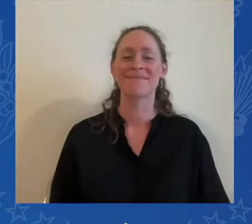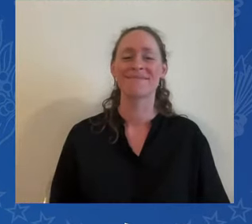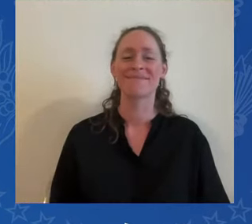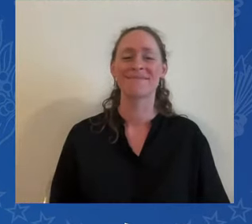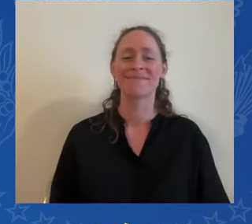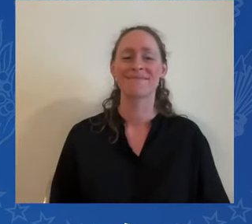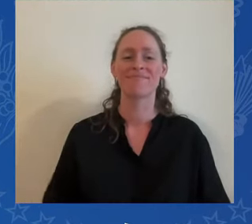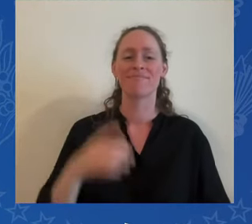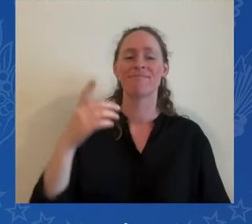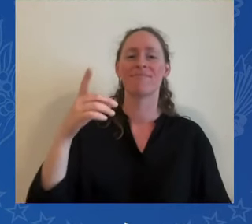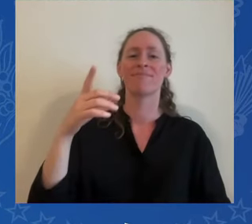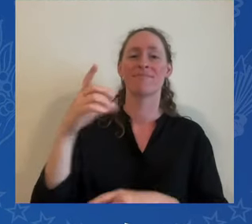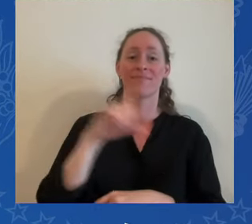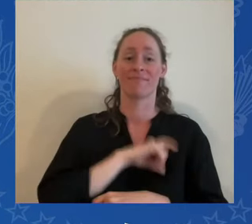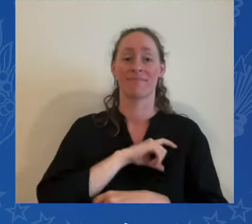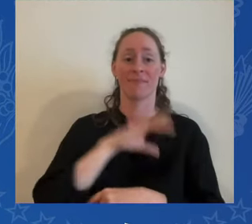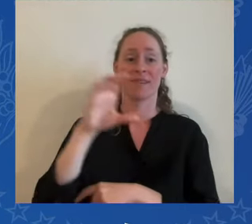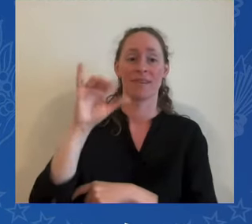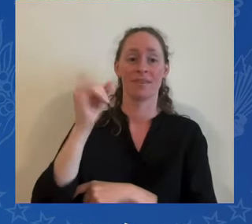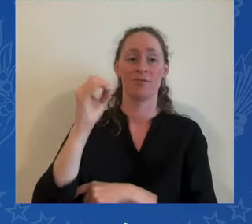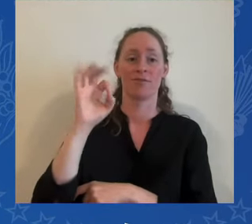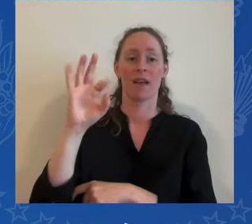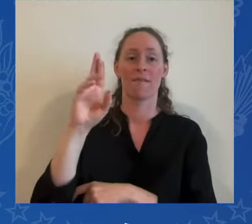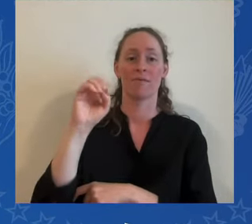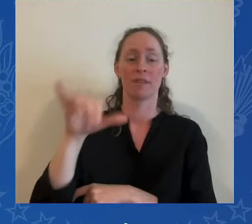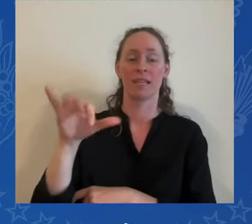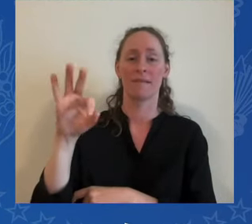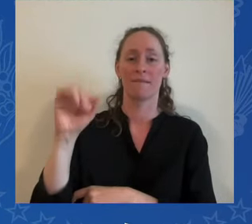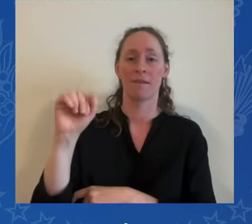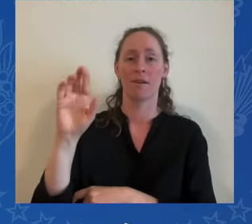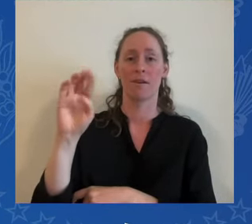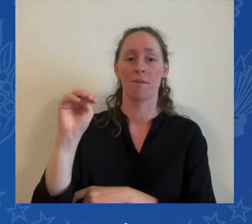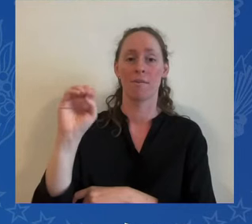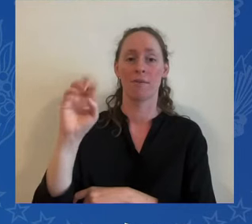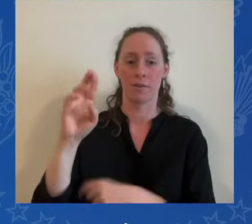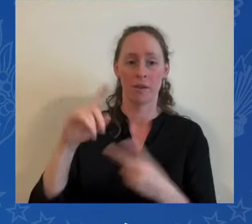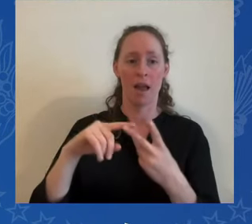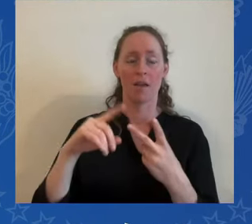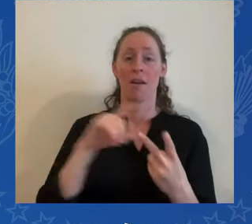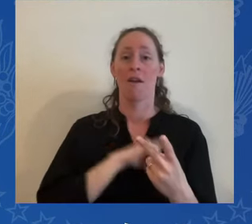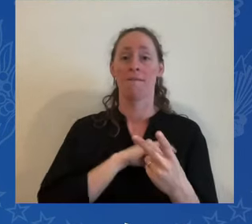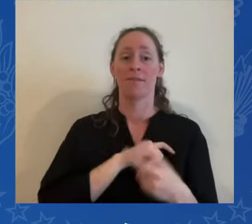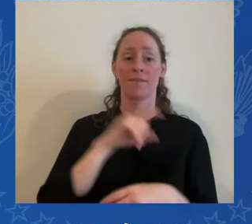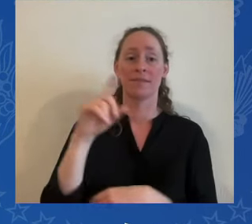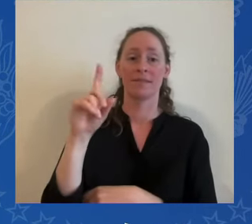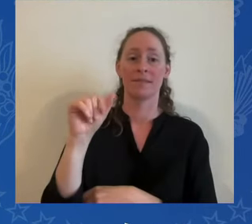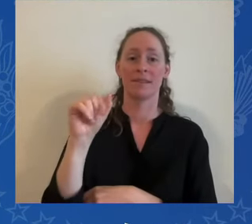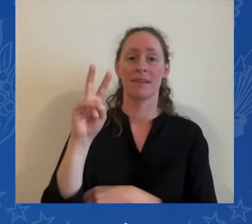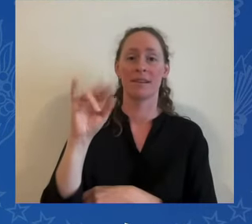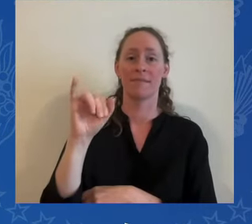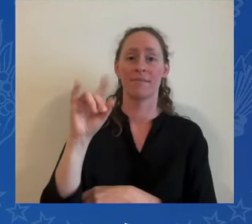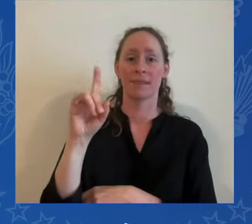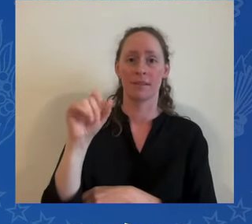call of shots fired. In a dark parking lot, they approached the suspect's vehicle. One of the suspects took off running